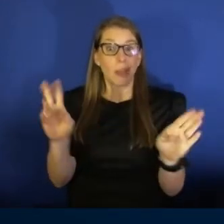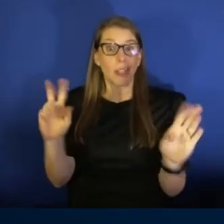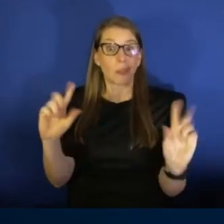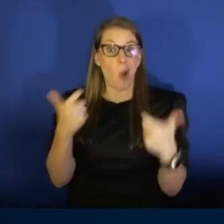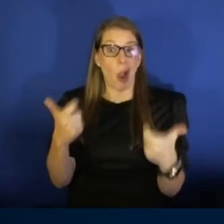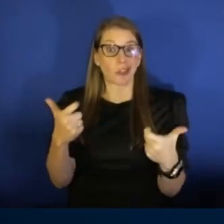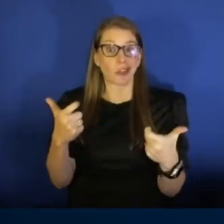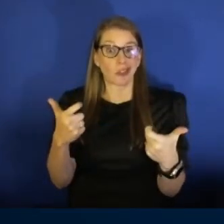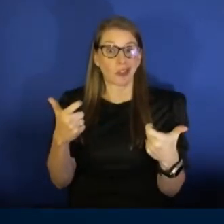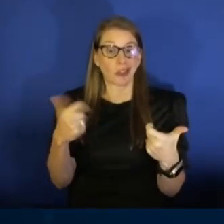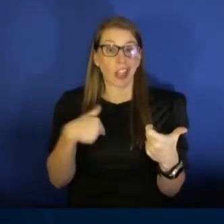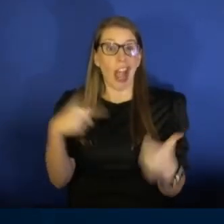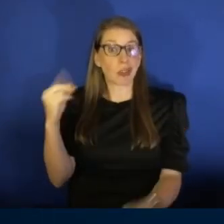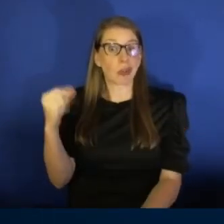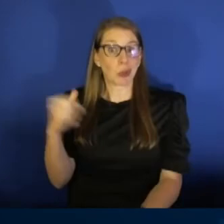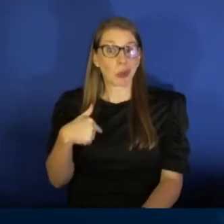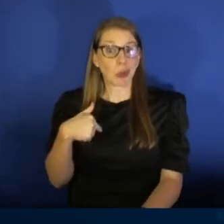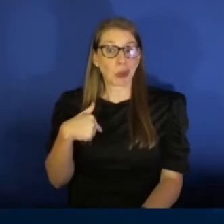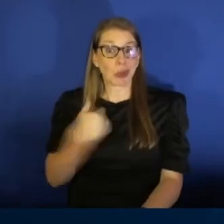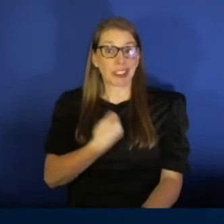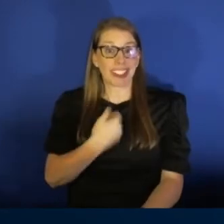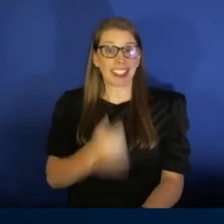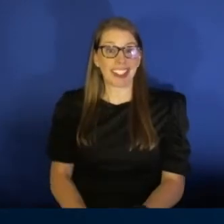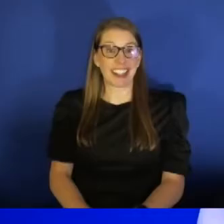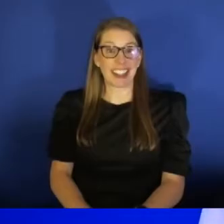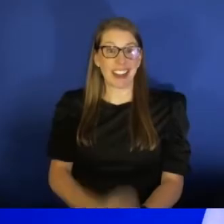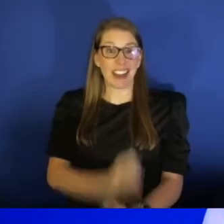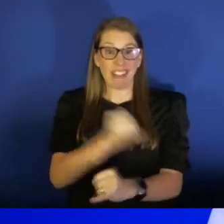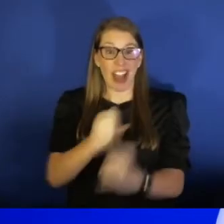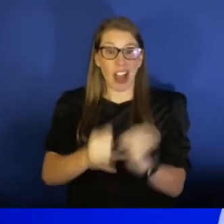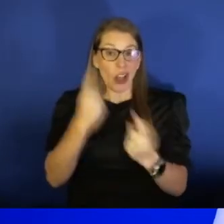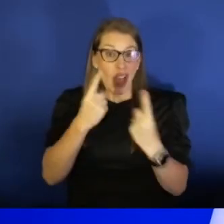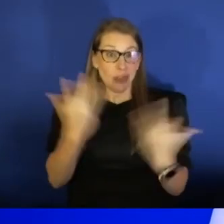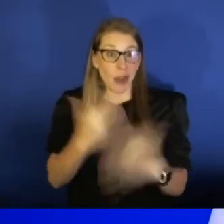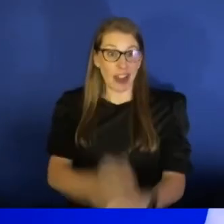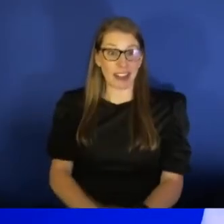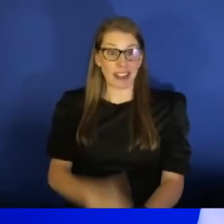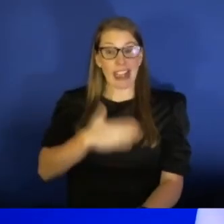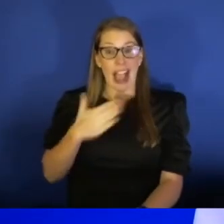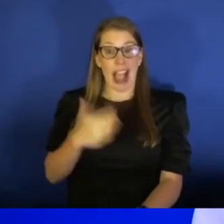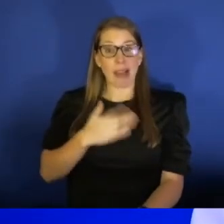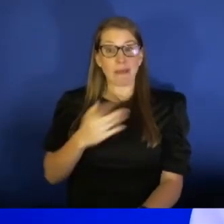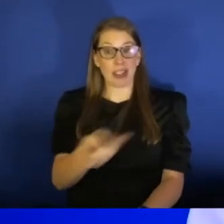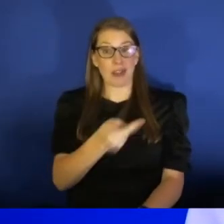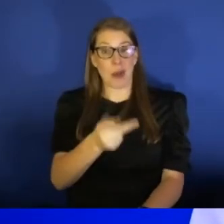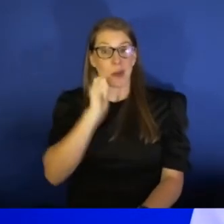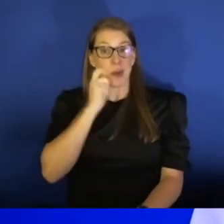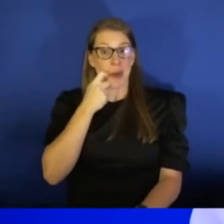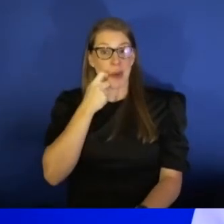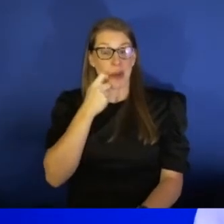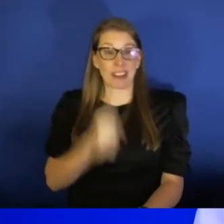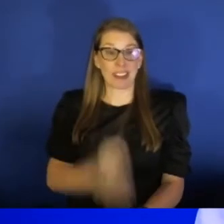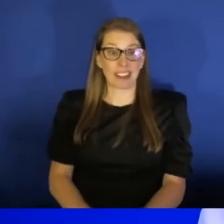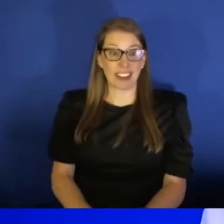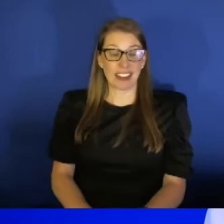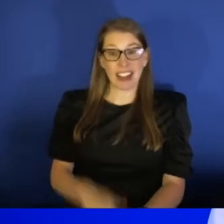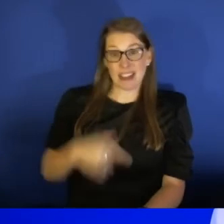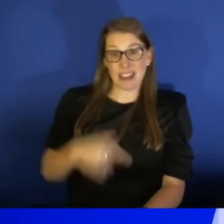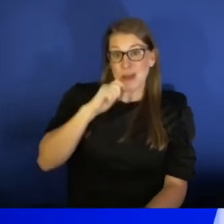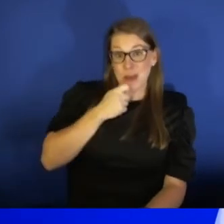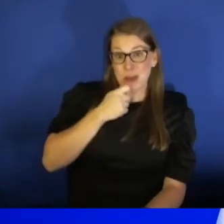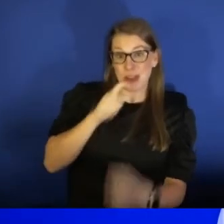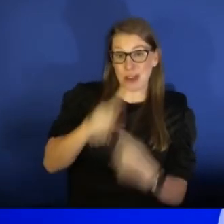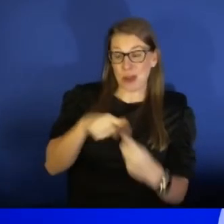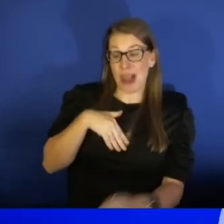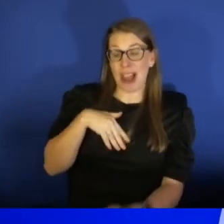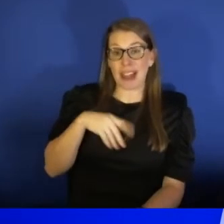All right. What kind of final thoughts can you possibly come Yeah, up I with? mean, I'm glad that they're cool. When I tell that I'm cool to my teenage son